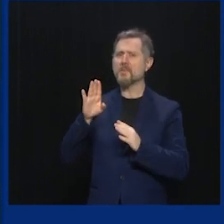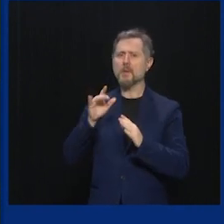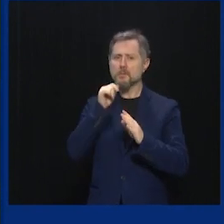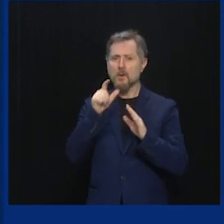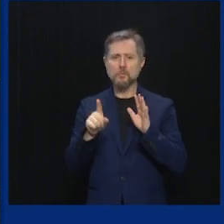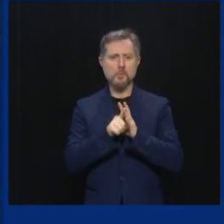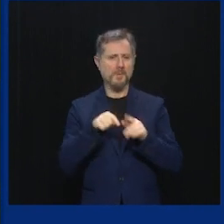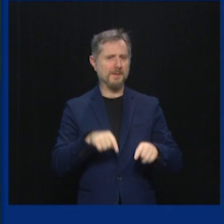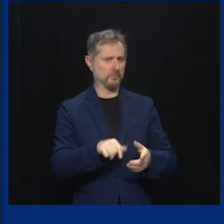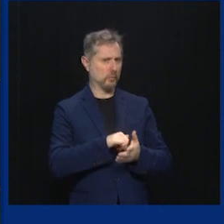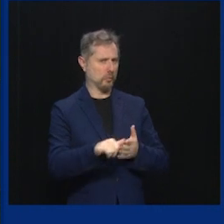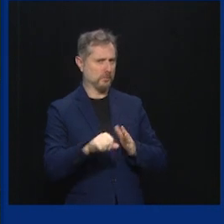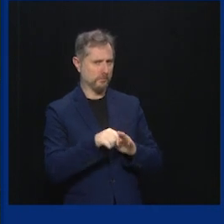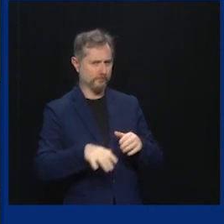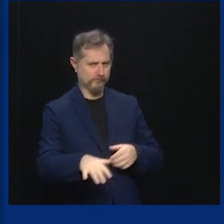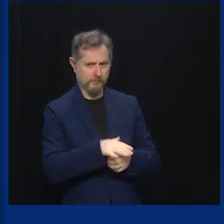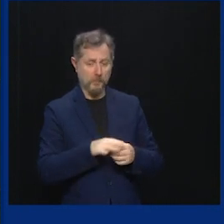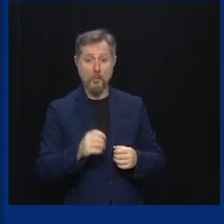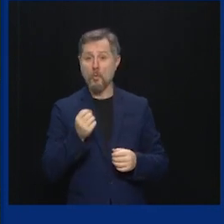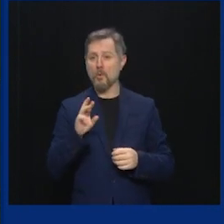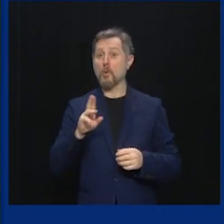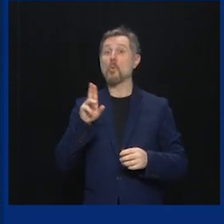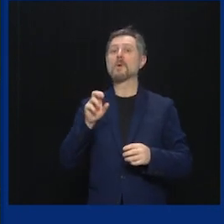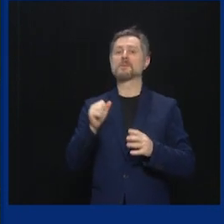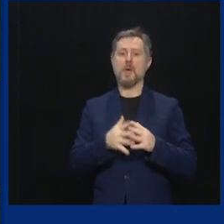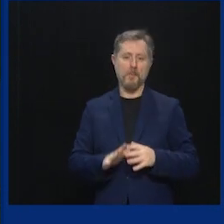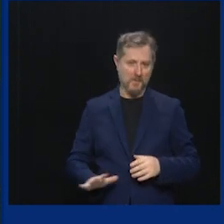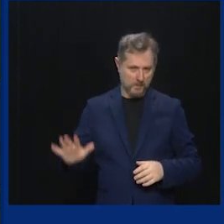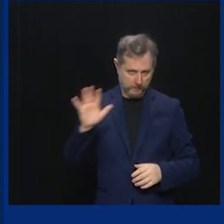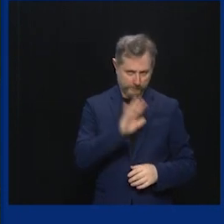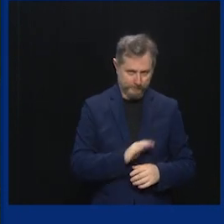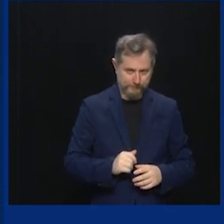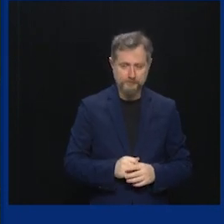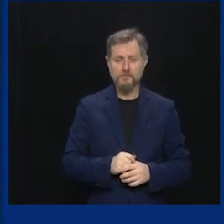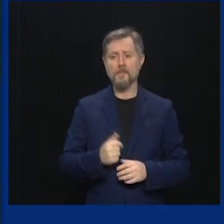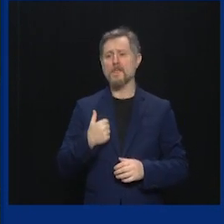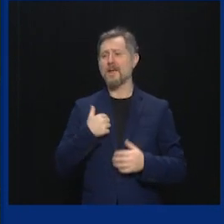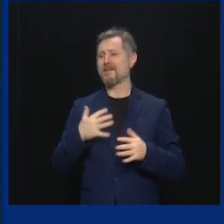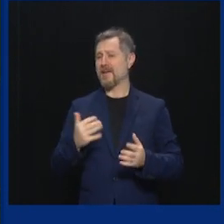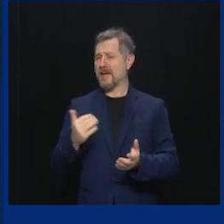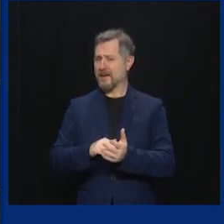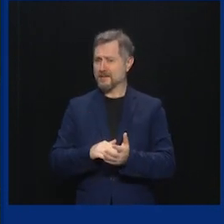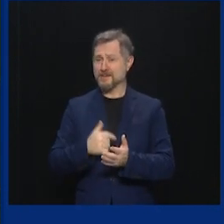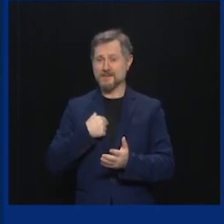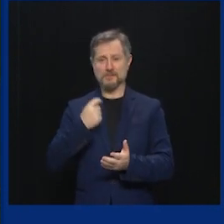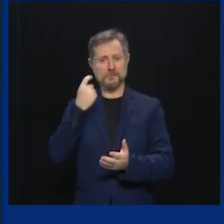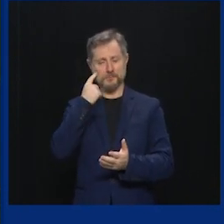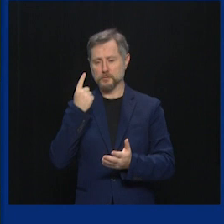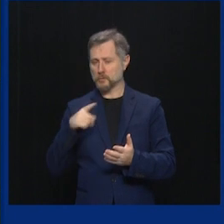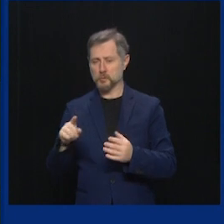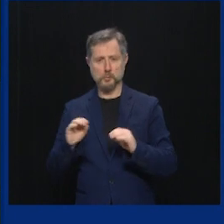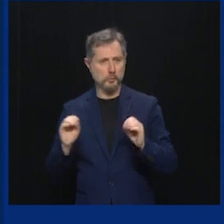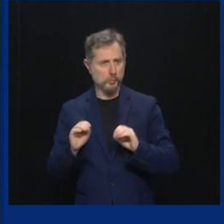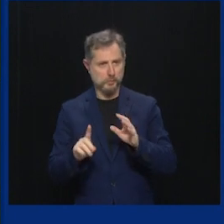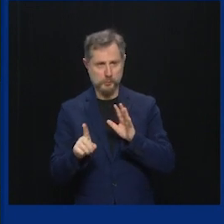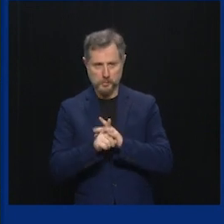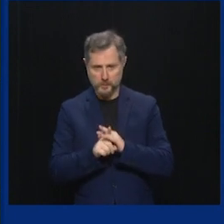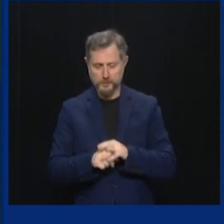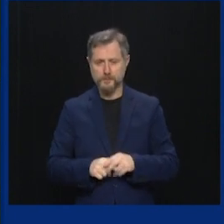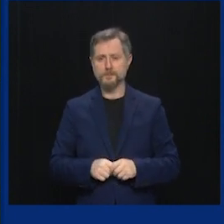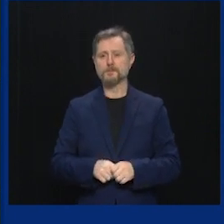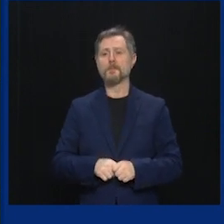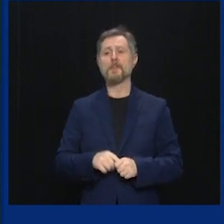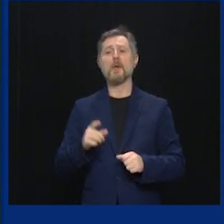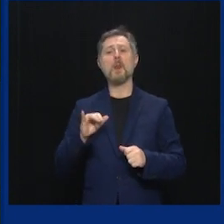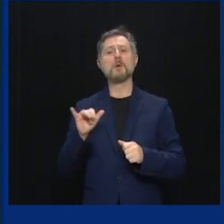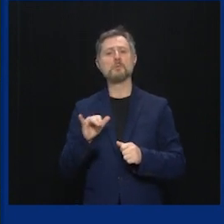York or in the US. And as I mentioned, just rechecked a few moments ago. We also sent a notification to all